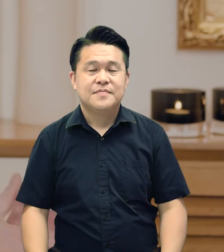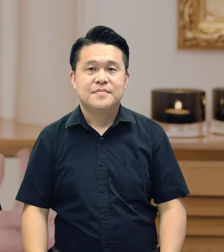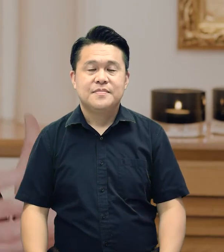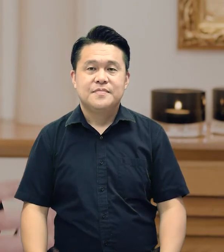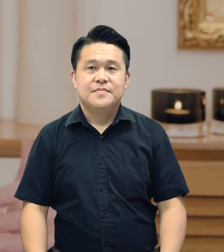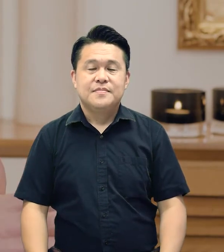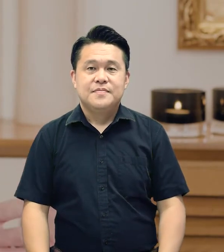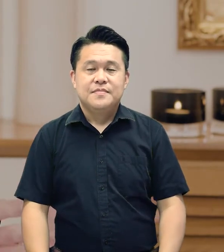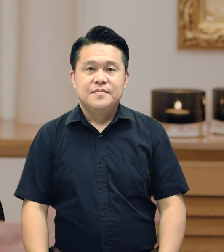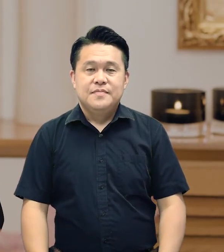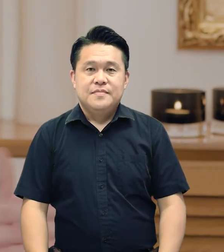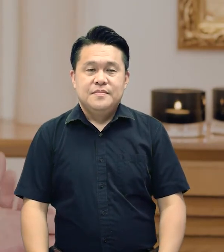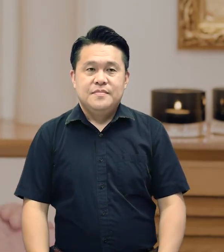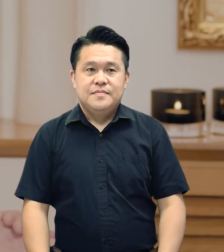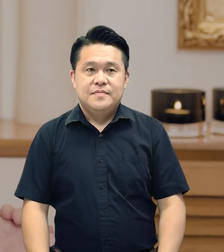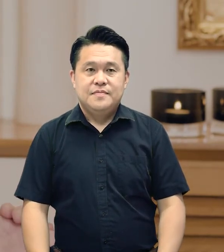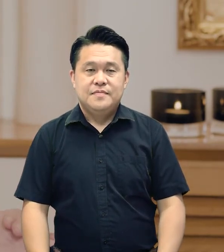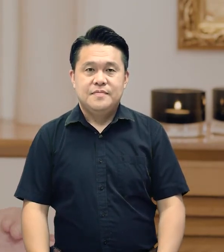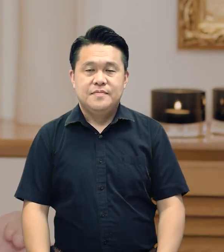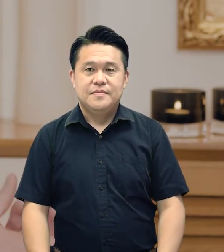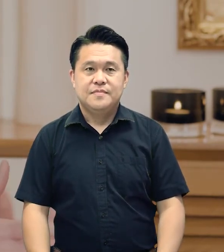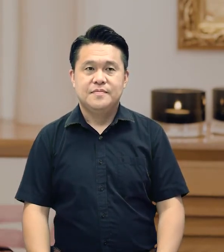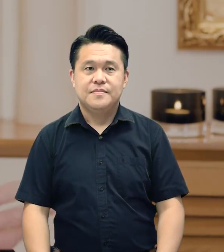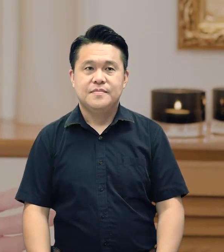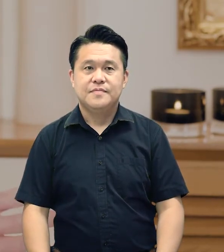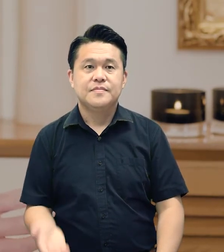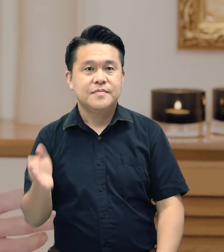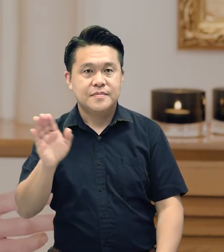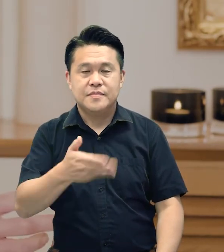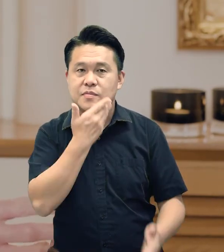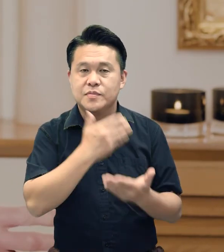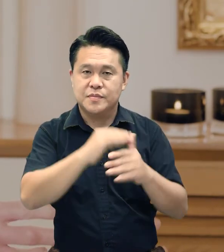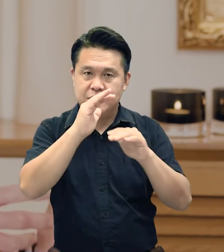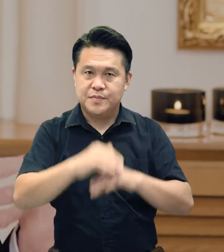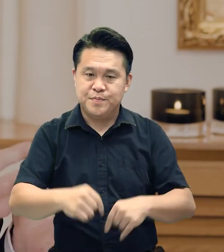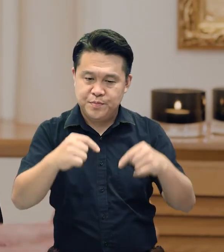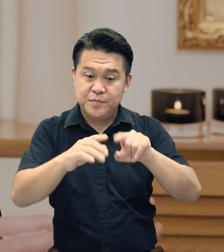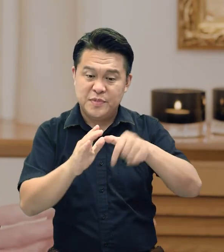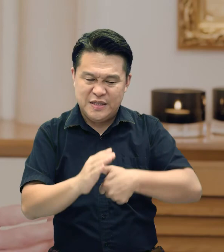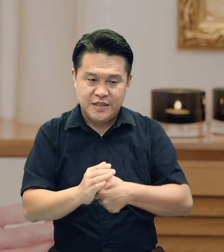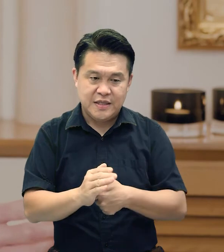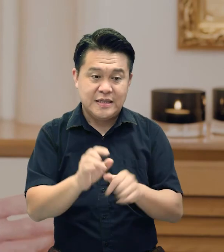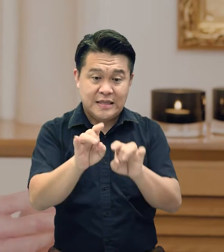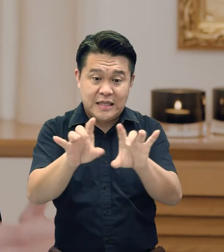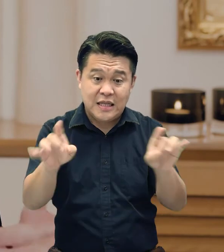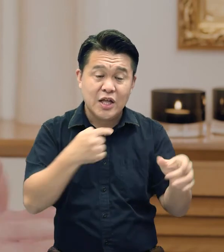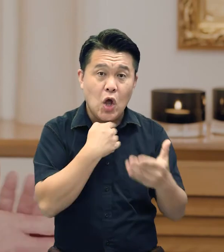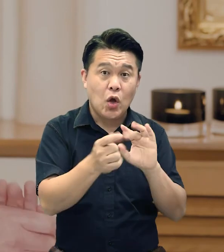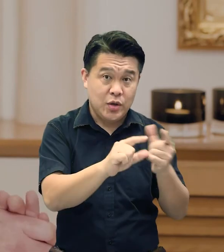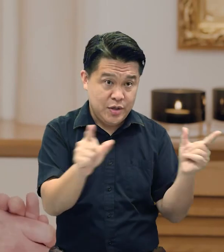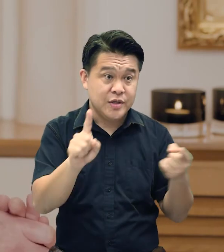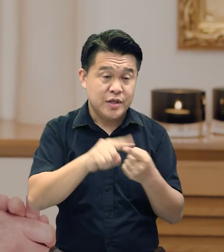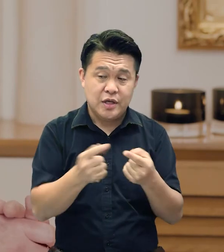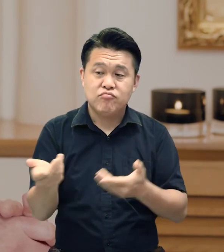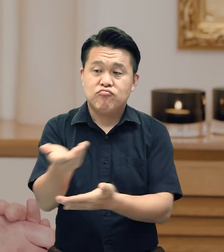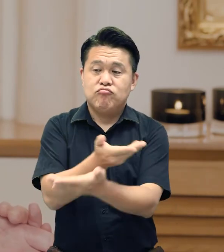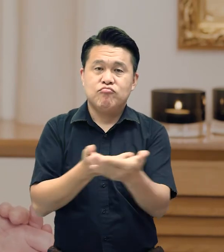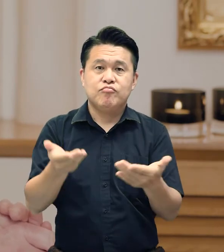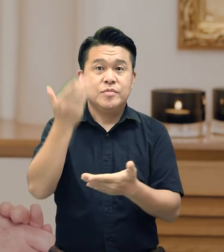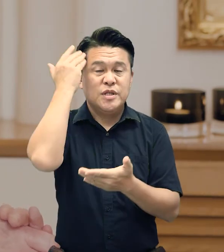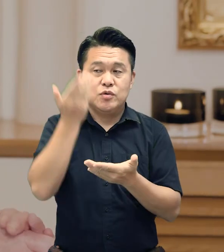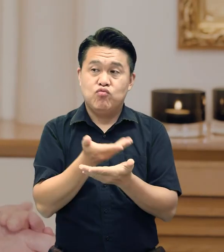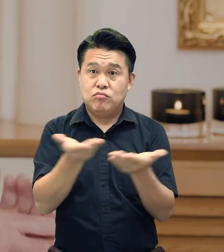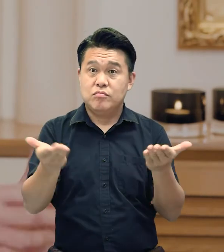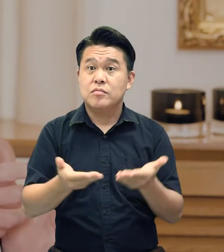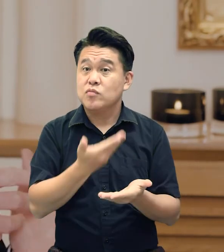what to do, because that's a path one has to choose. But it's always, I think, in these, always when we're talking about